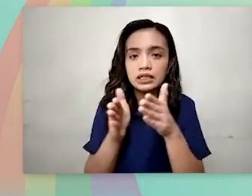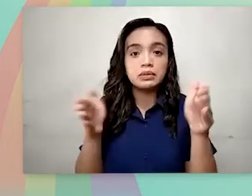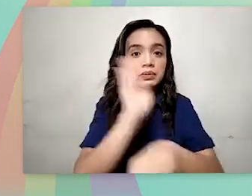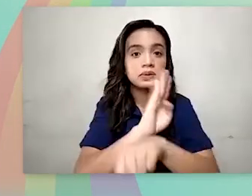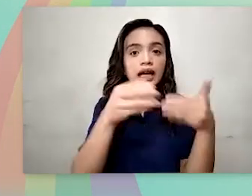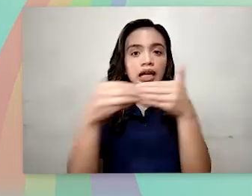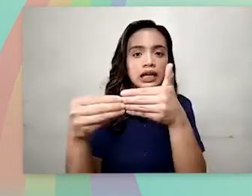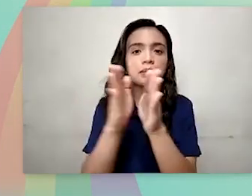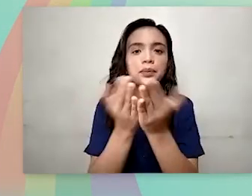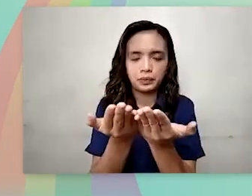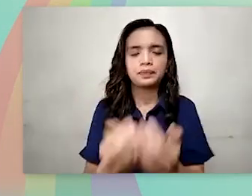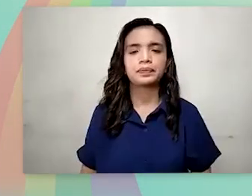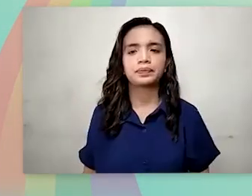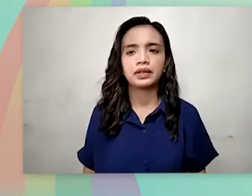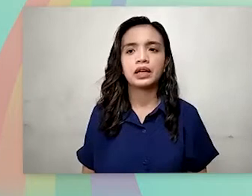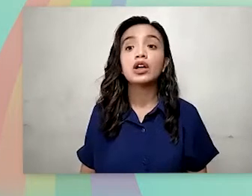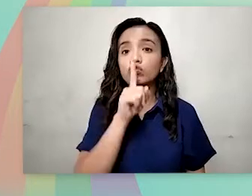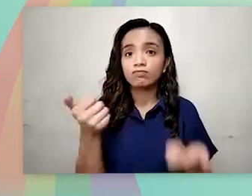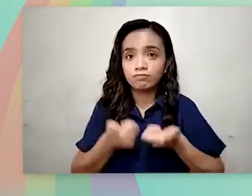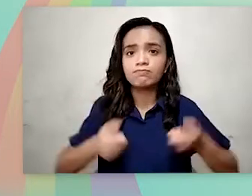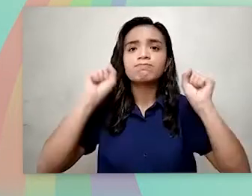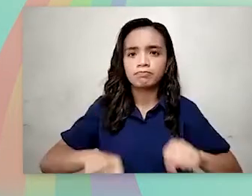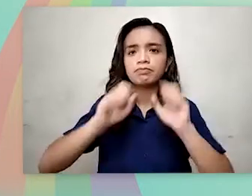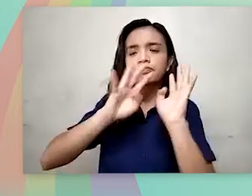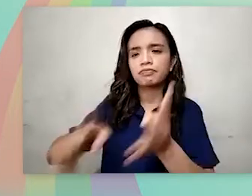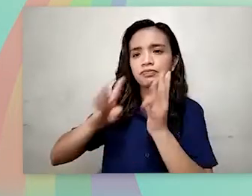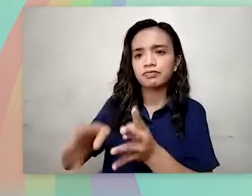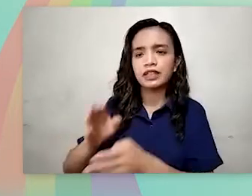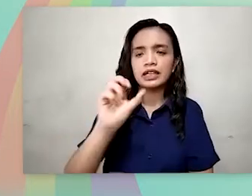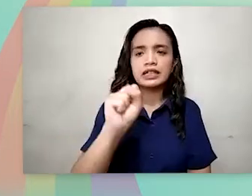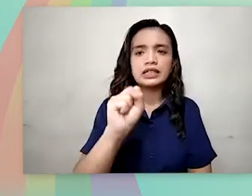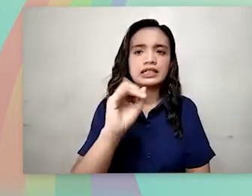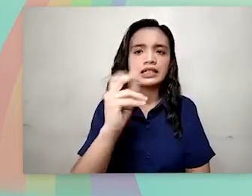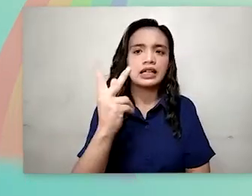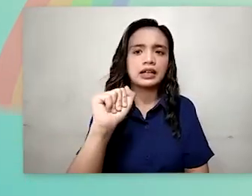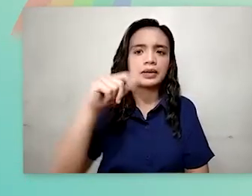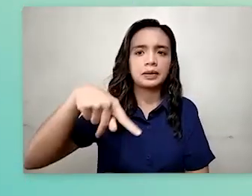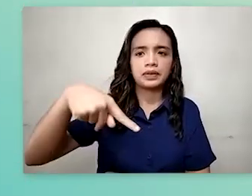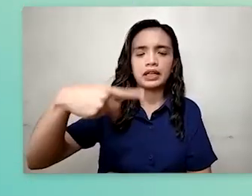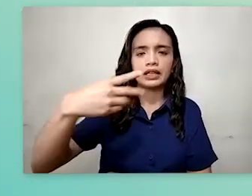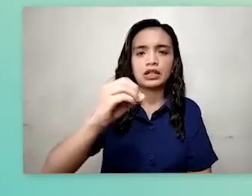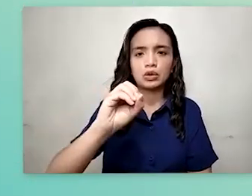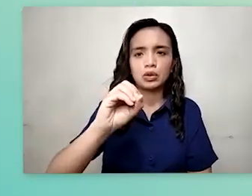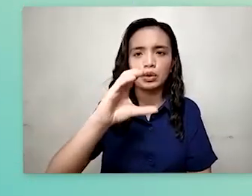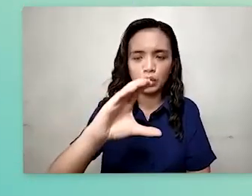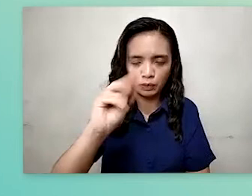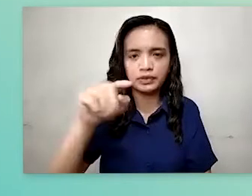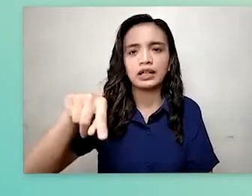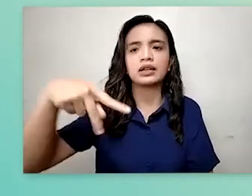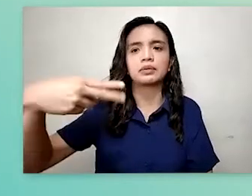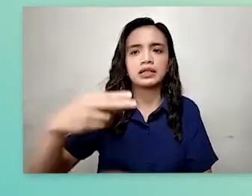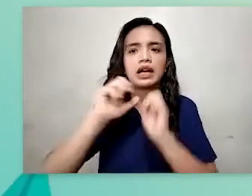MSME guidebook. It's also available. You can download it on ccap.com.ph. It's a how-to